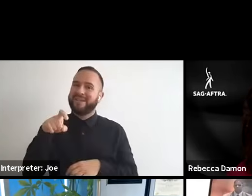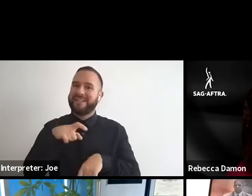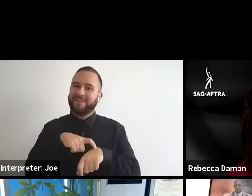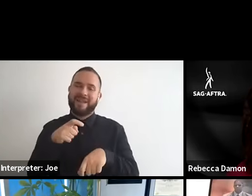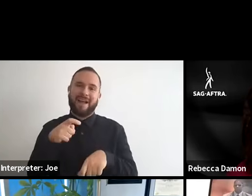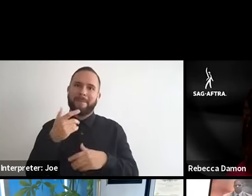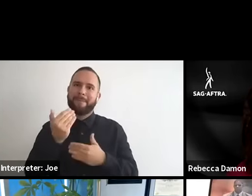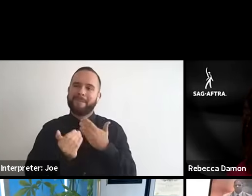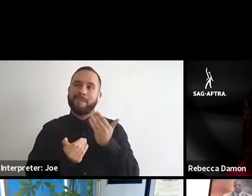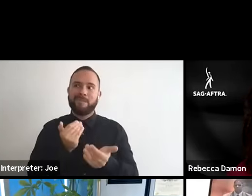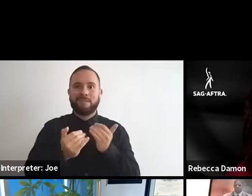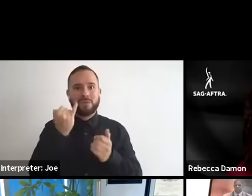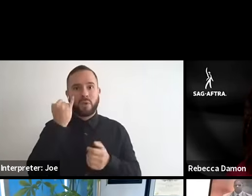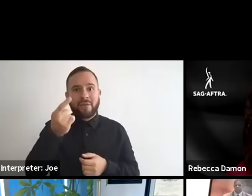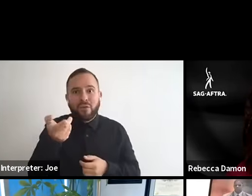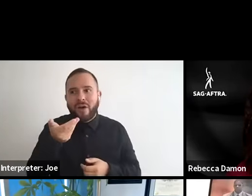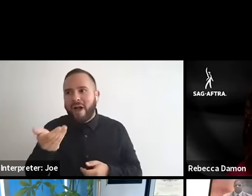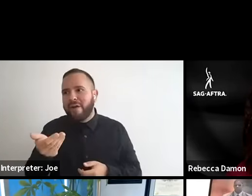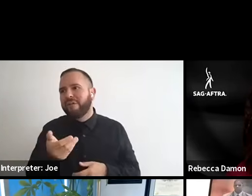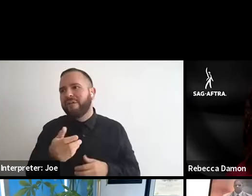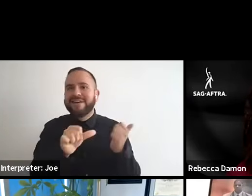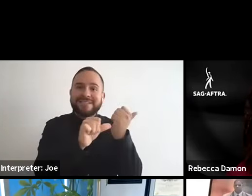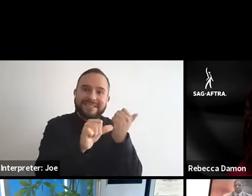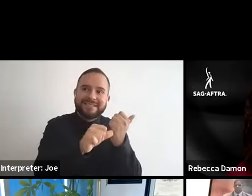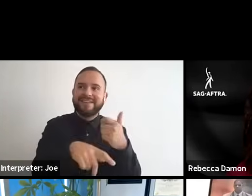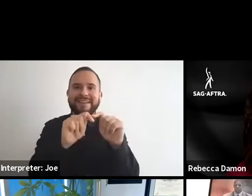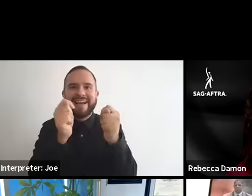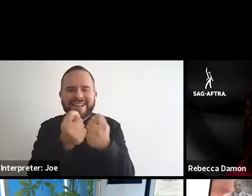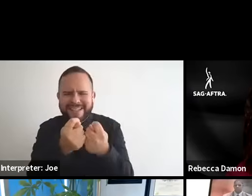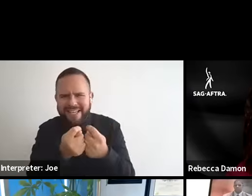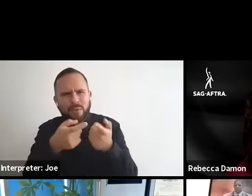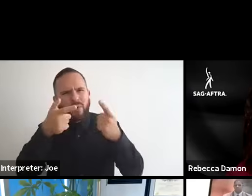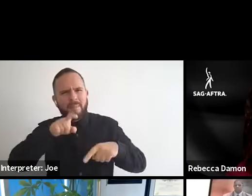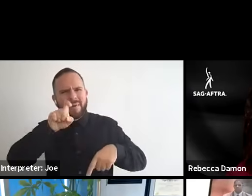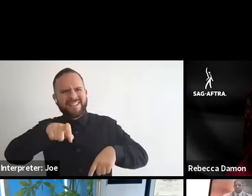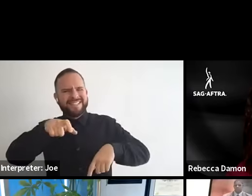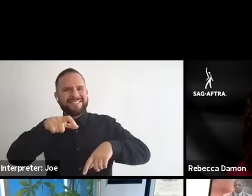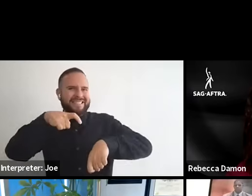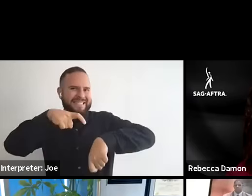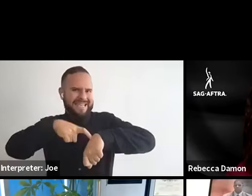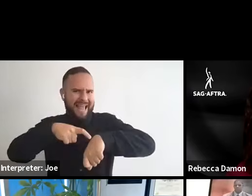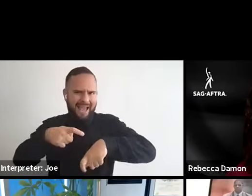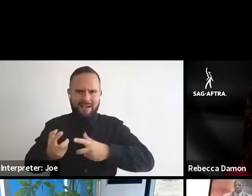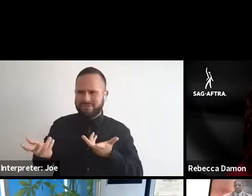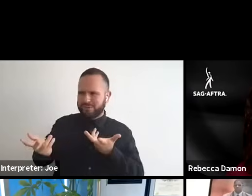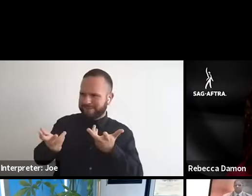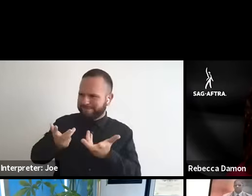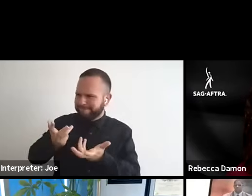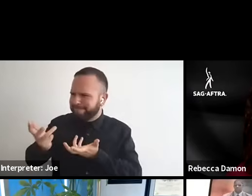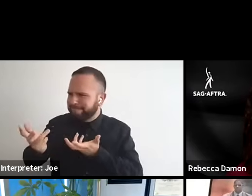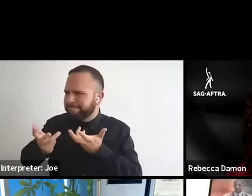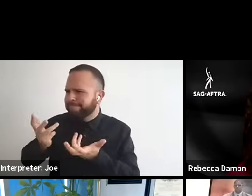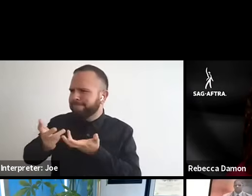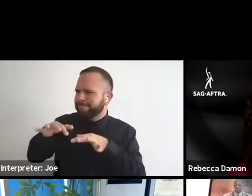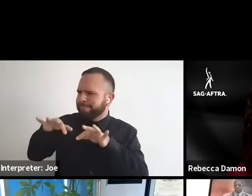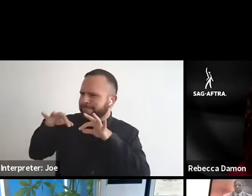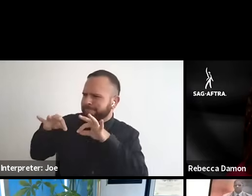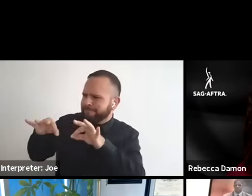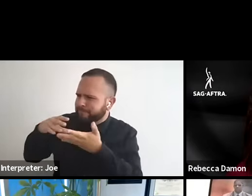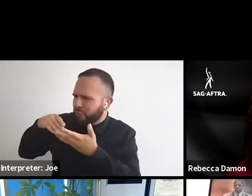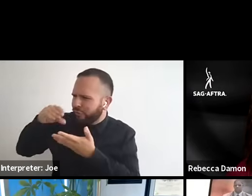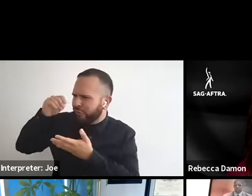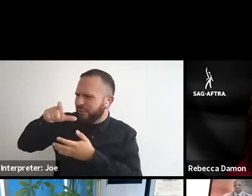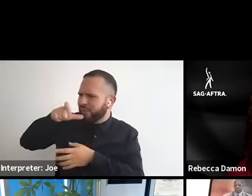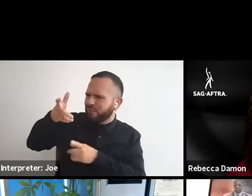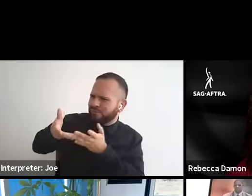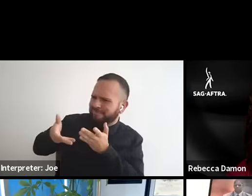you hired a team or, you know, someone in-house, it takes a little time for them to learn the ropes, get to know you, figure out that working relationship,